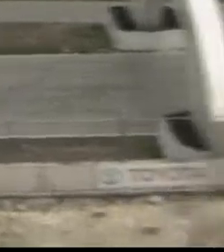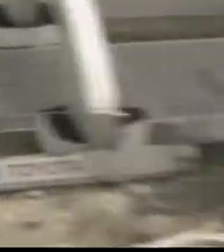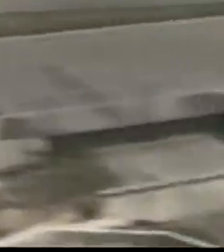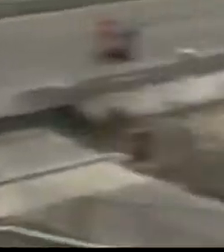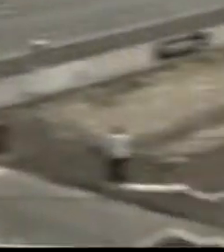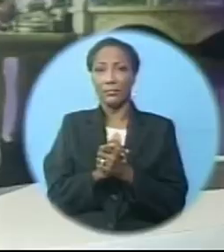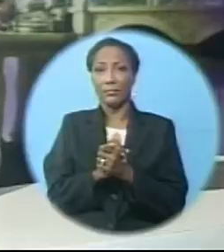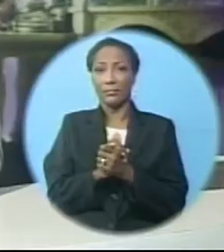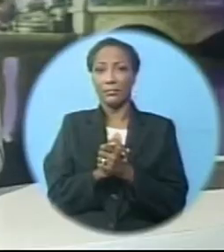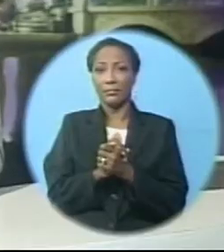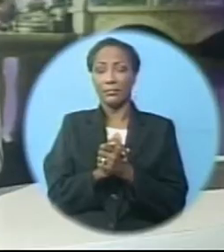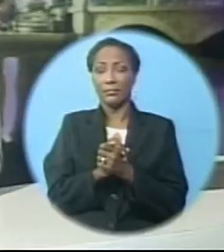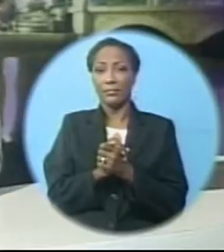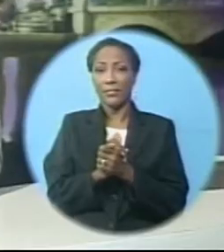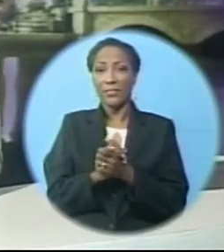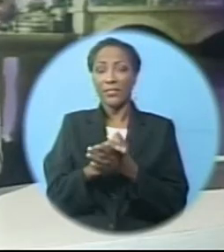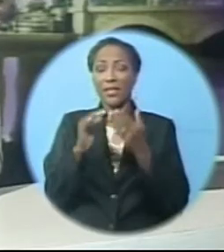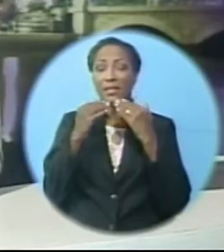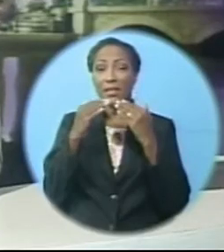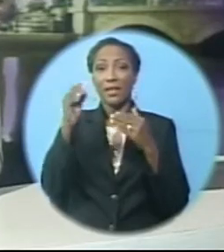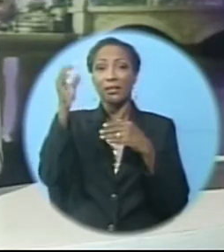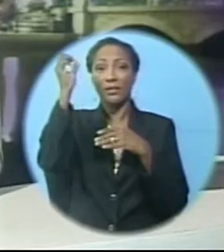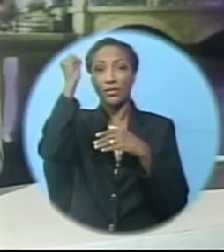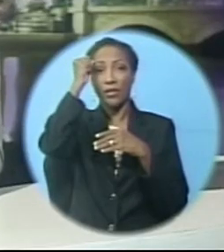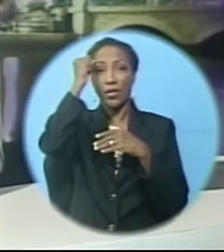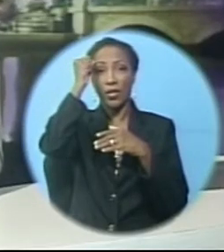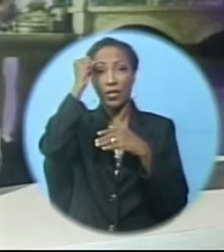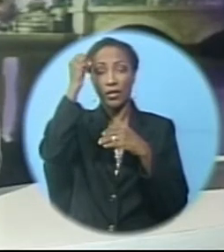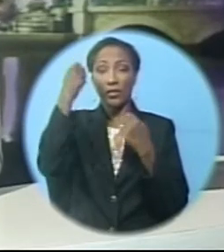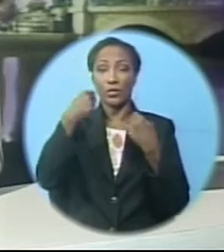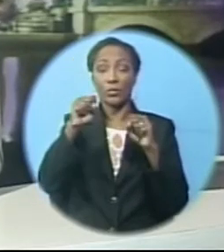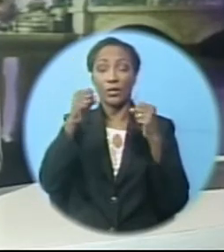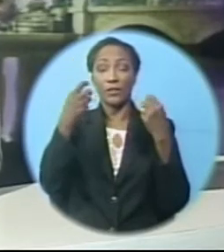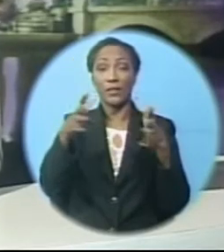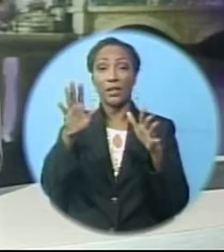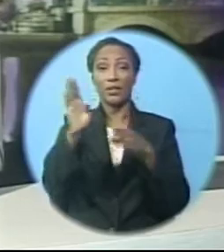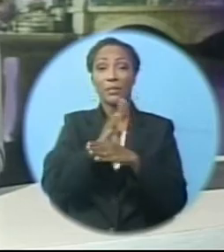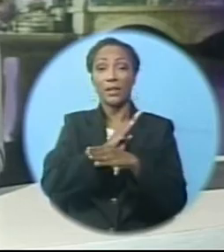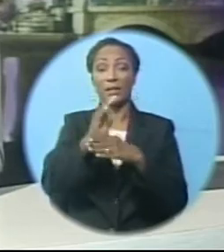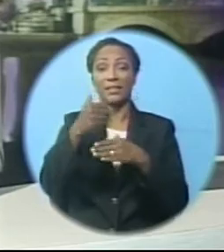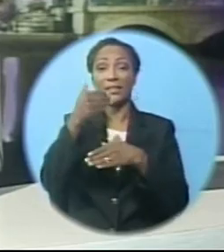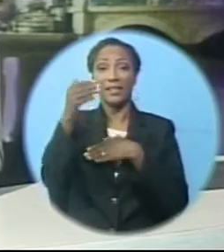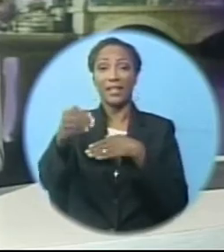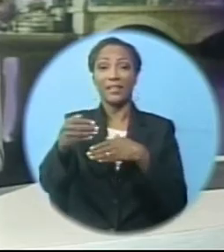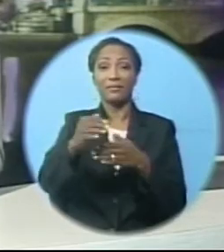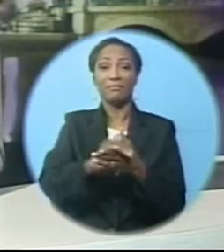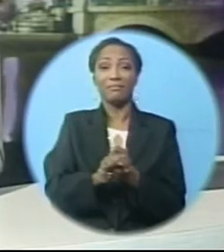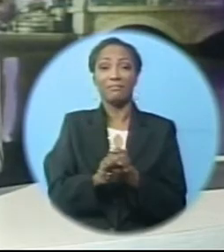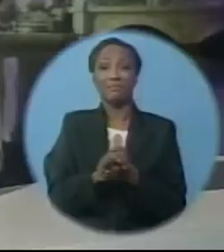CBC Sports. Well, thanks, Sean. And that's it for sports. Up next, the business report.